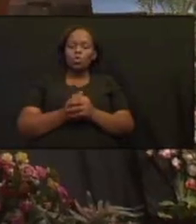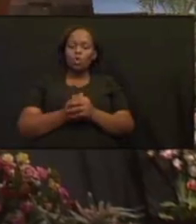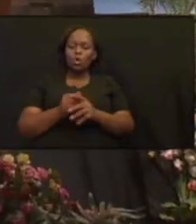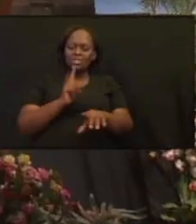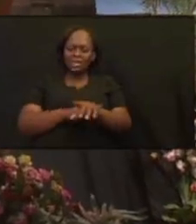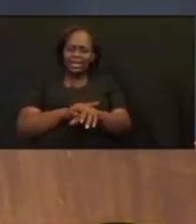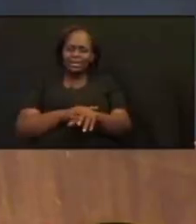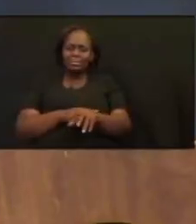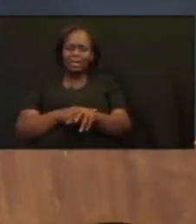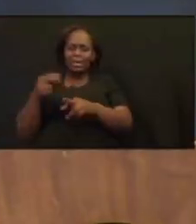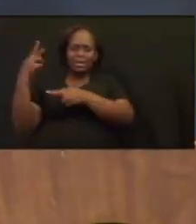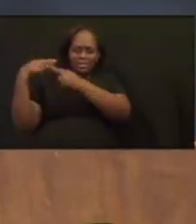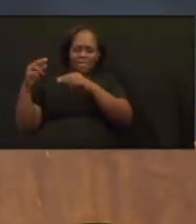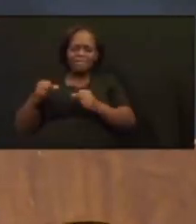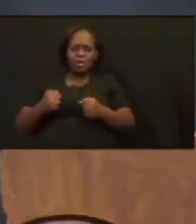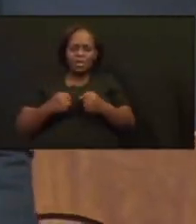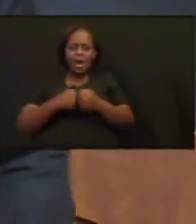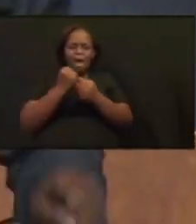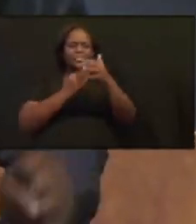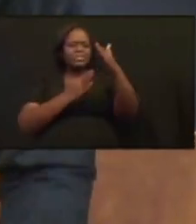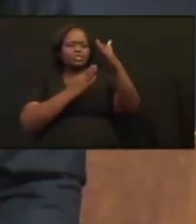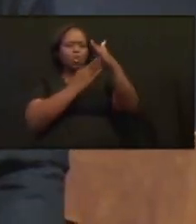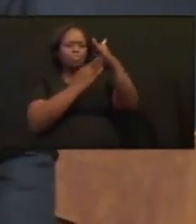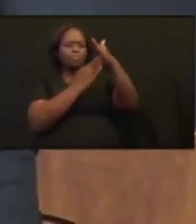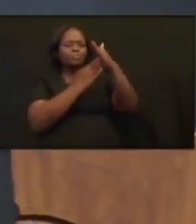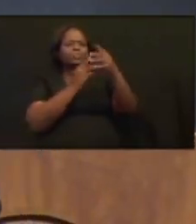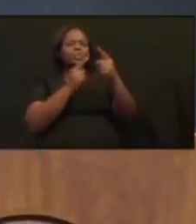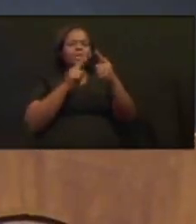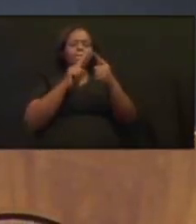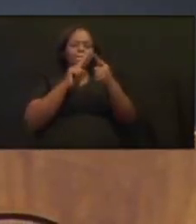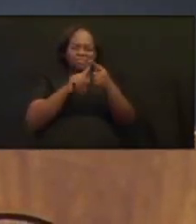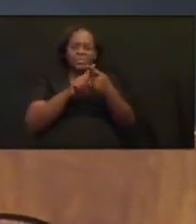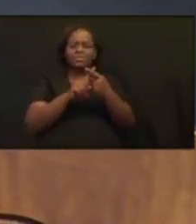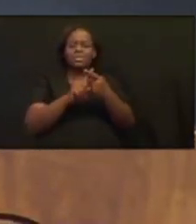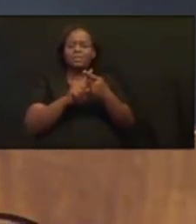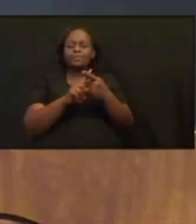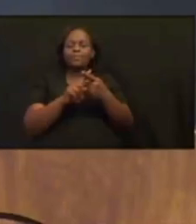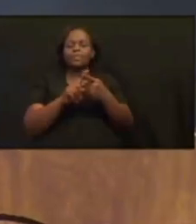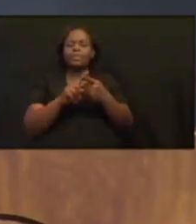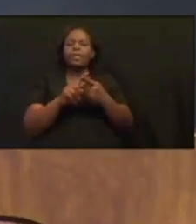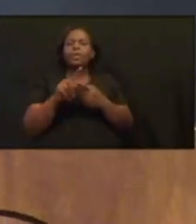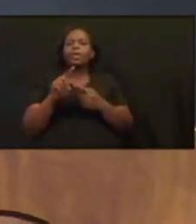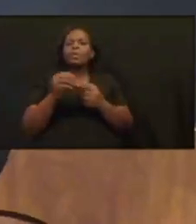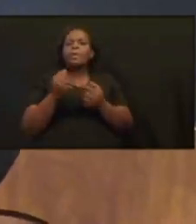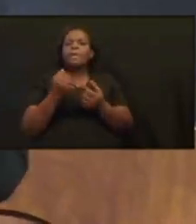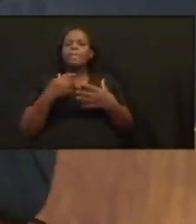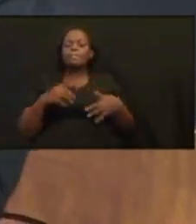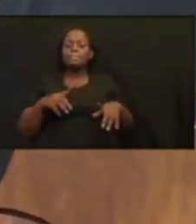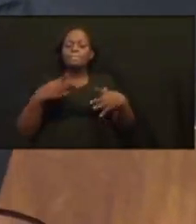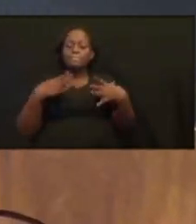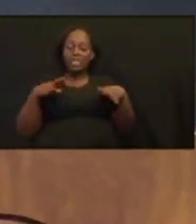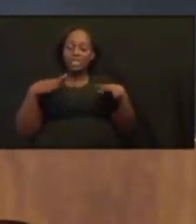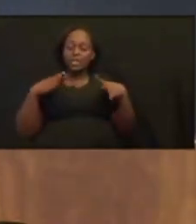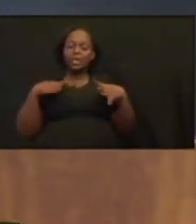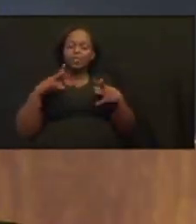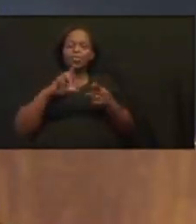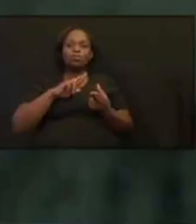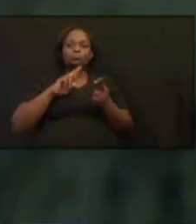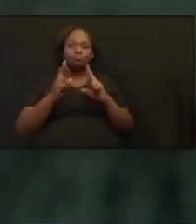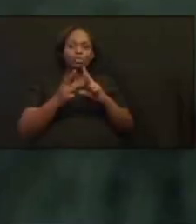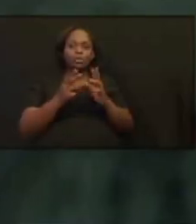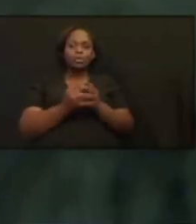I love this. I love this. Back to the cross. Back to Jesus. So someone who